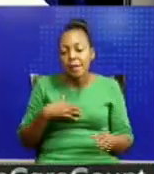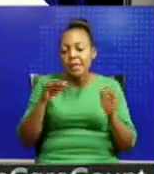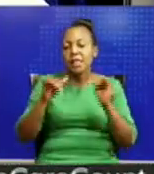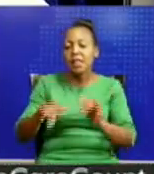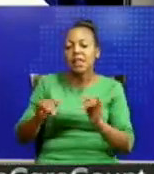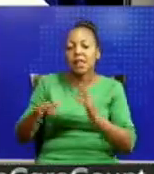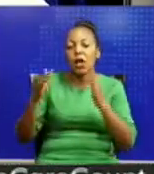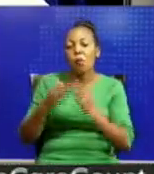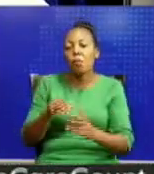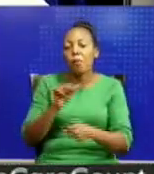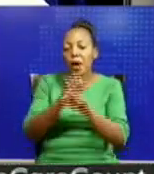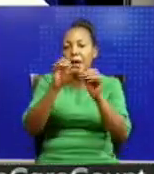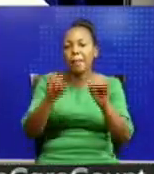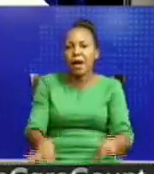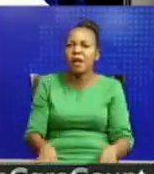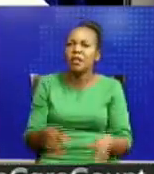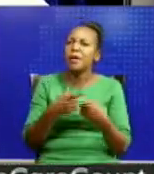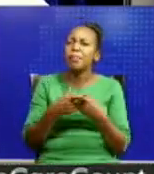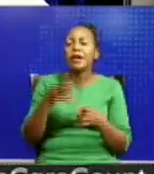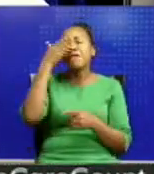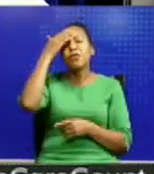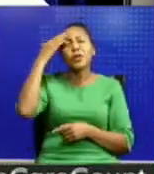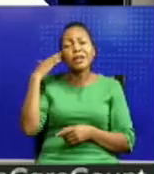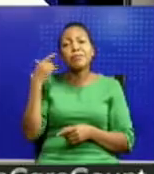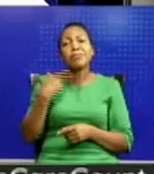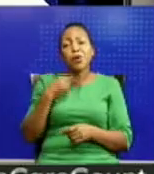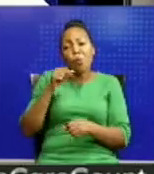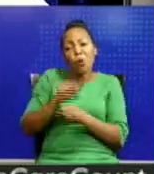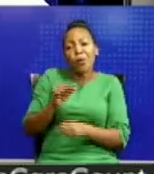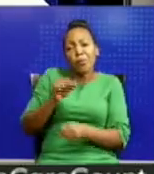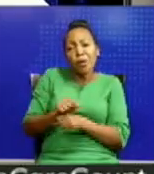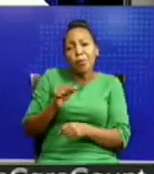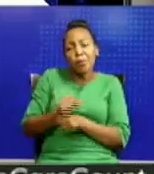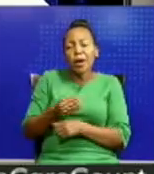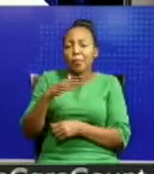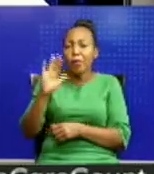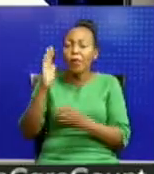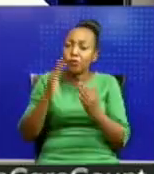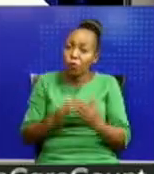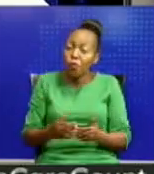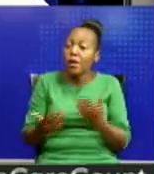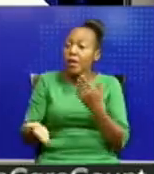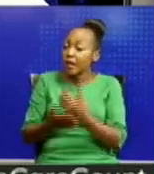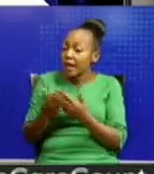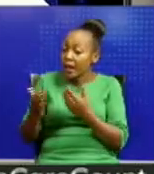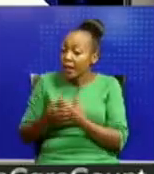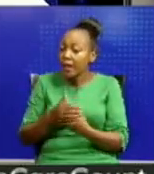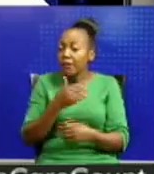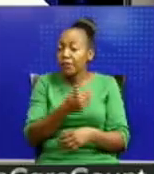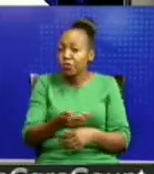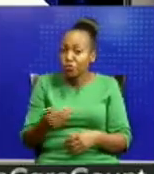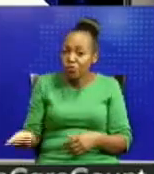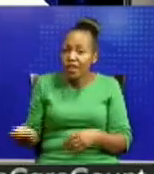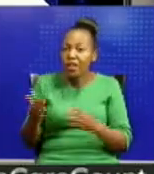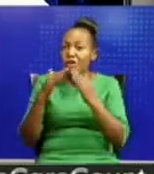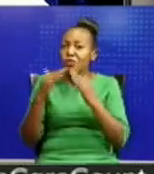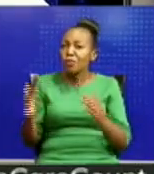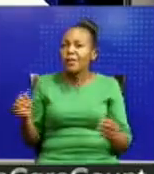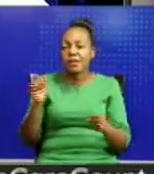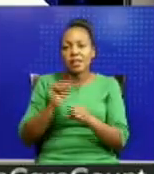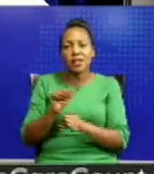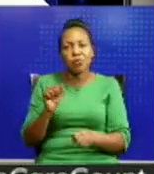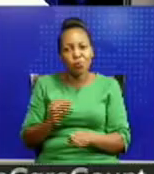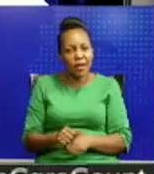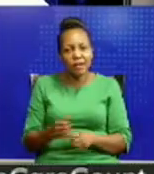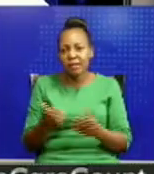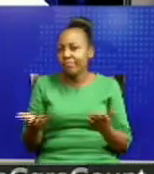not working. Mm. Irrespective of all this that we are talking about, the unvalued, unpaid care work, which is